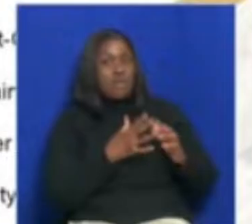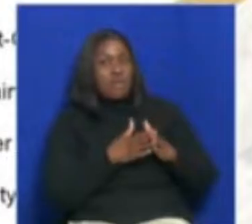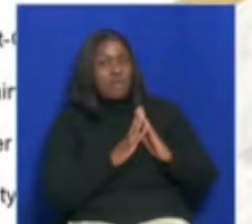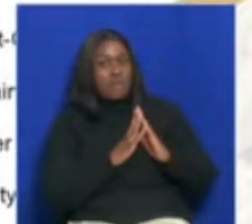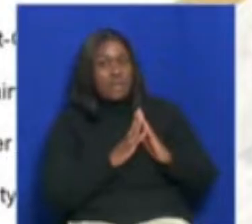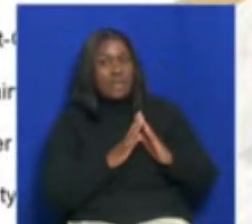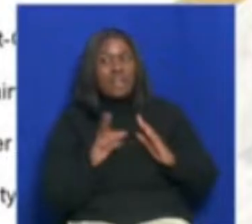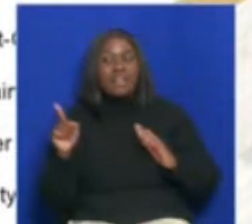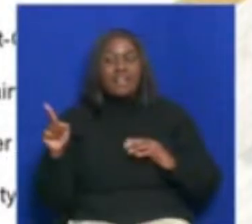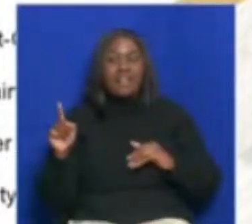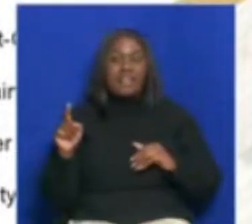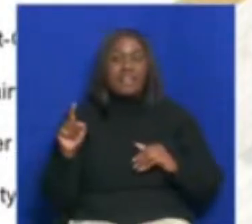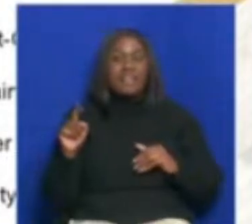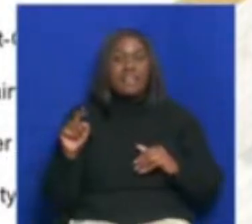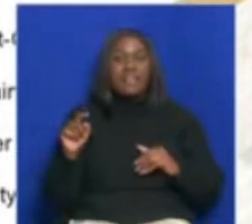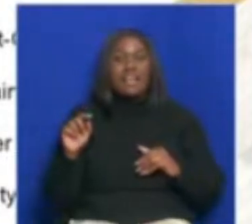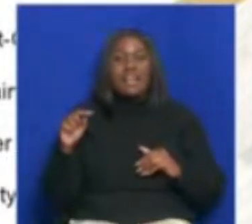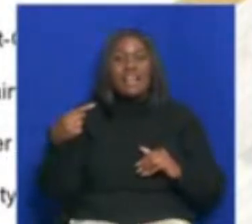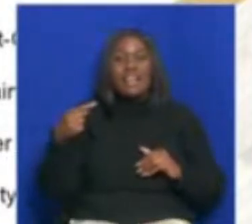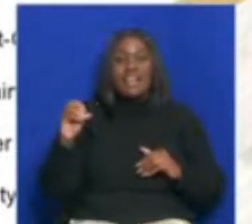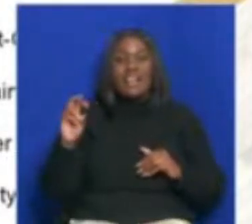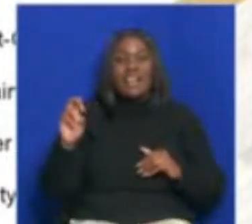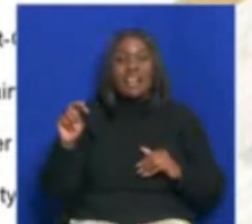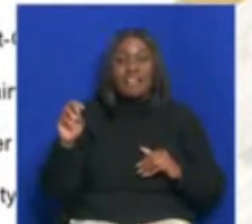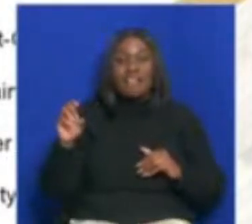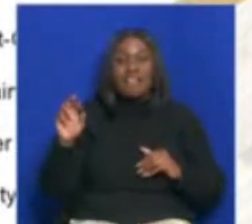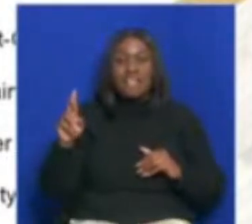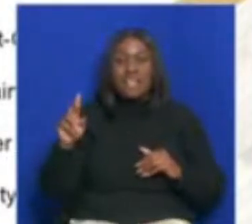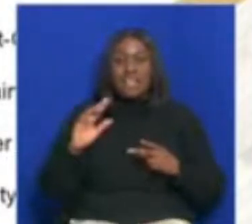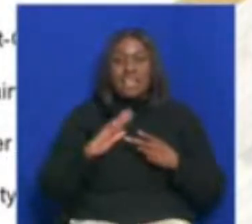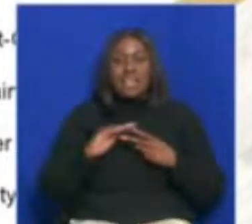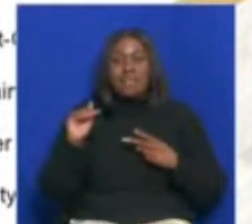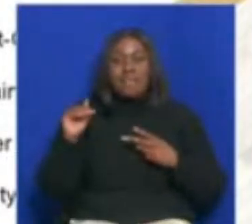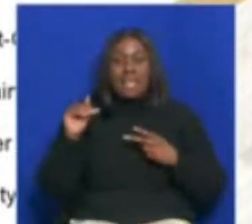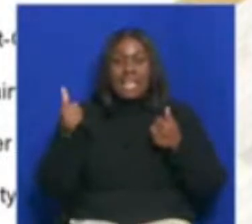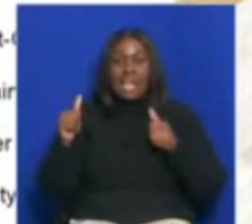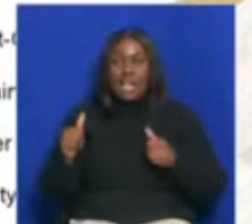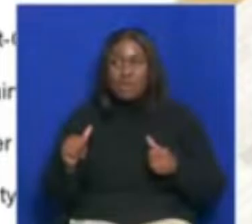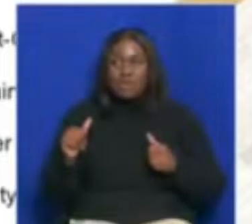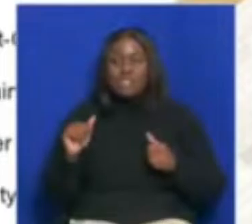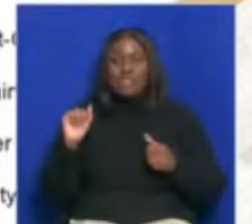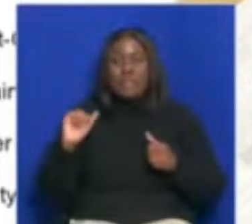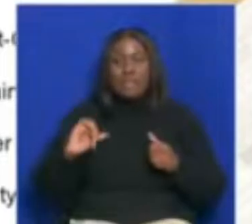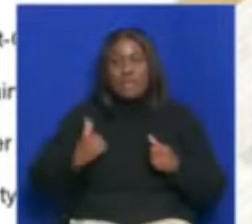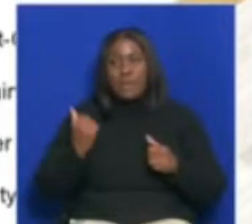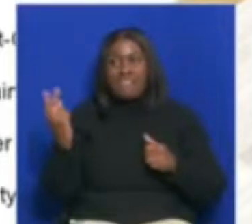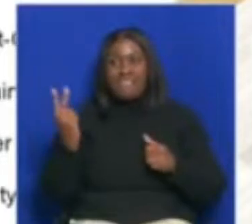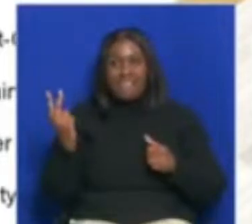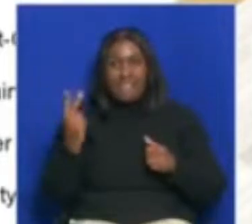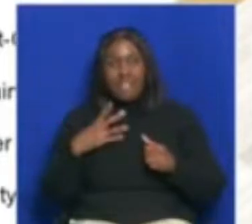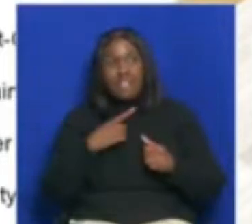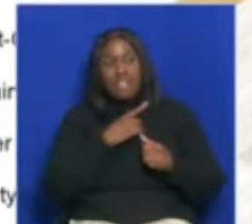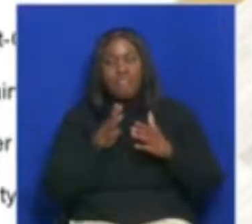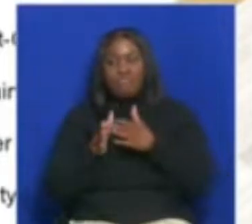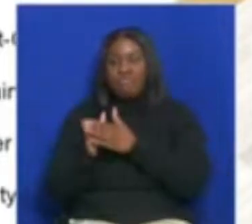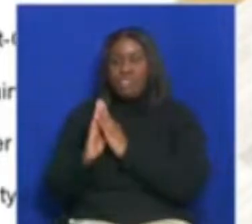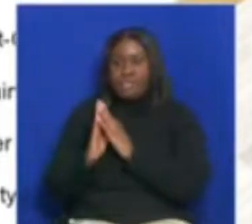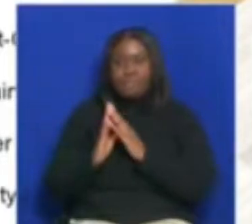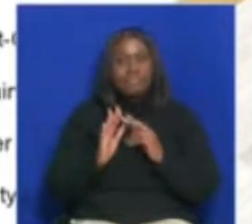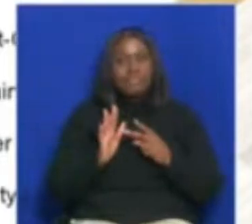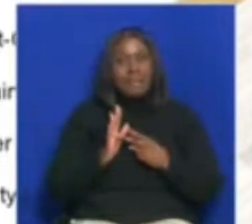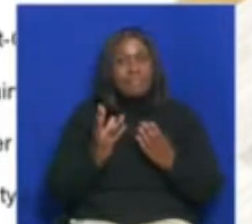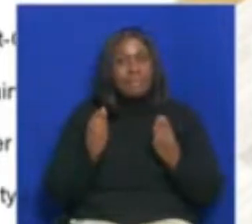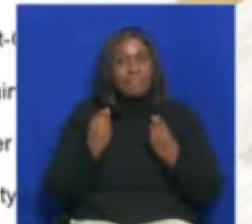Dina Govender and the banking records of him and his wife. It has also obtained evidence of cash payments